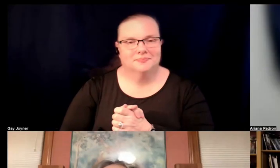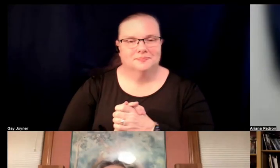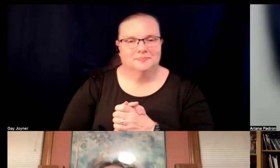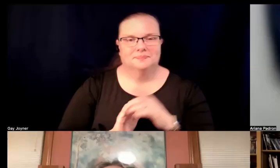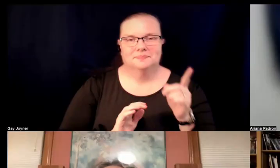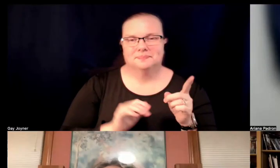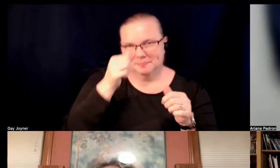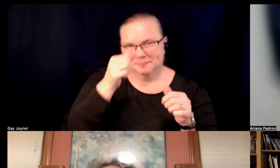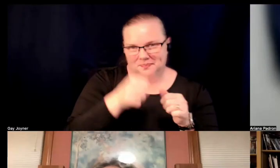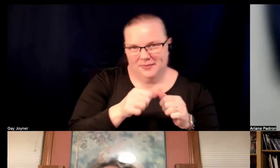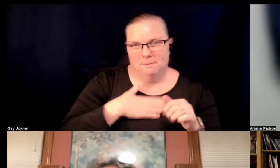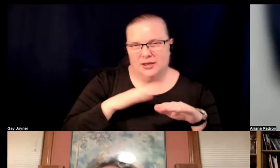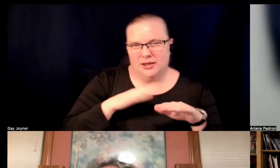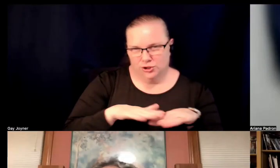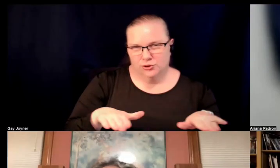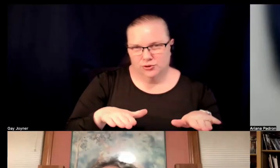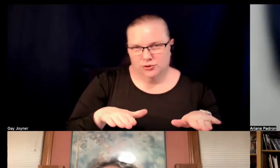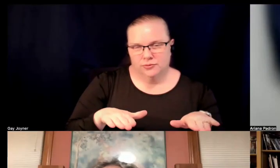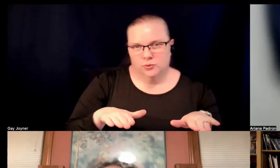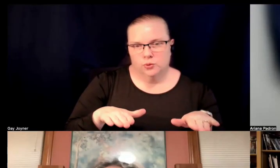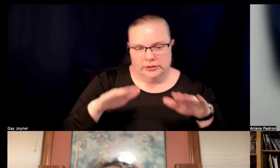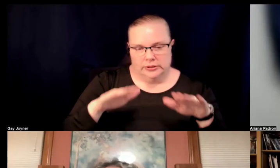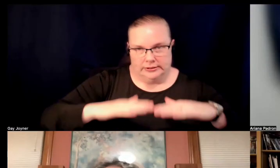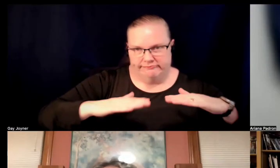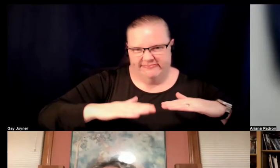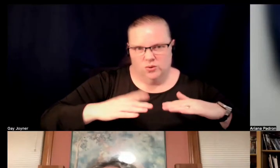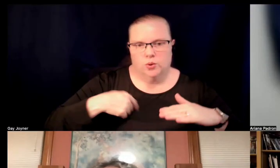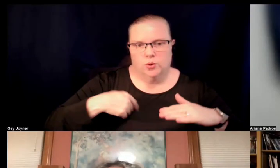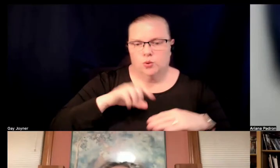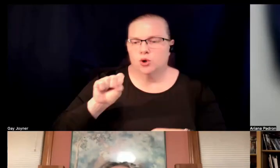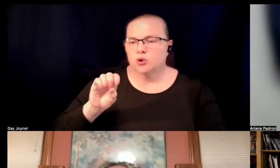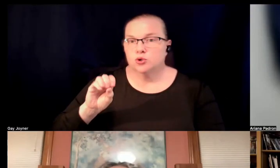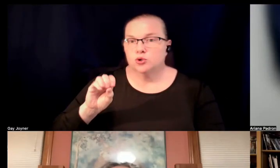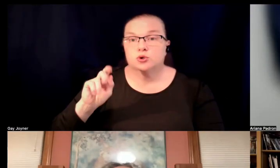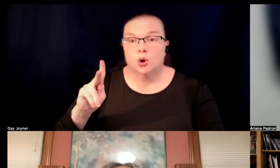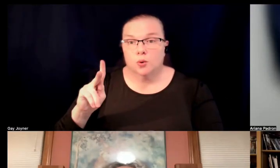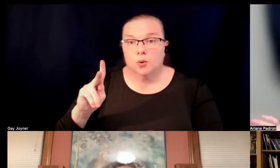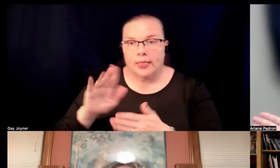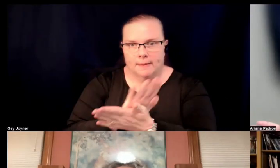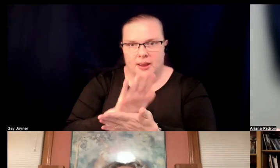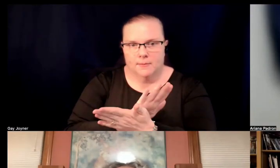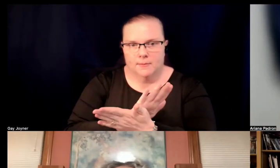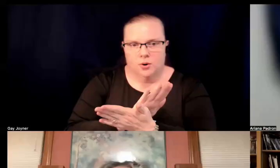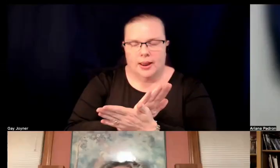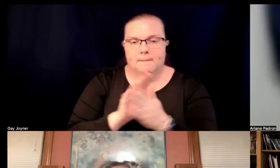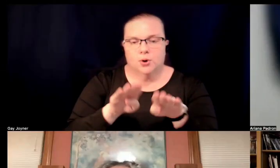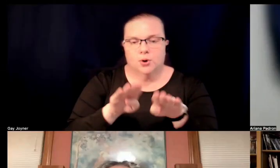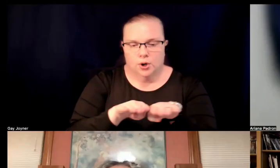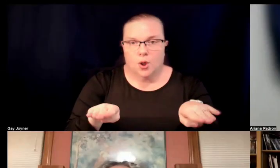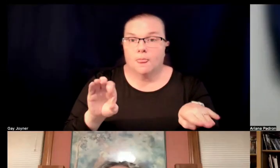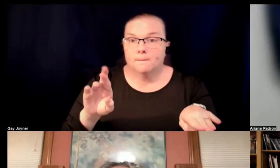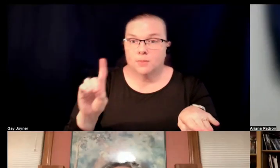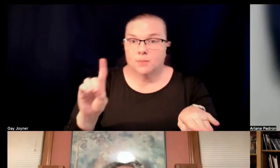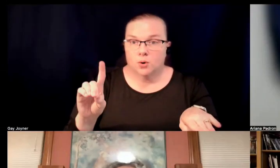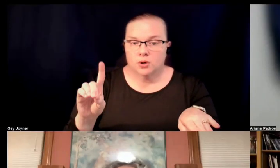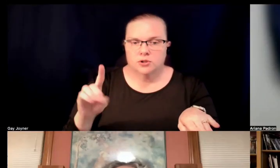little, we would soak the paper and then you know, put it on a board so it's almost attached